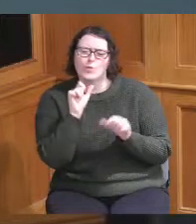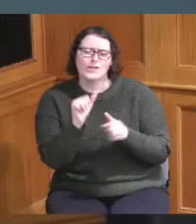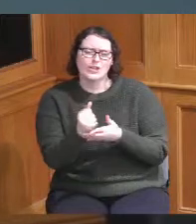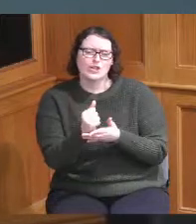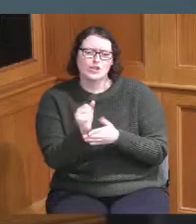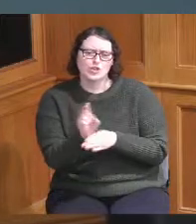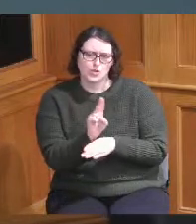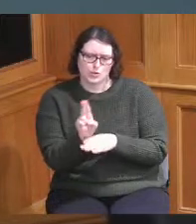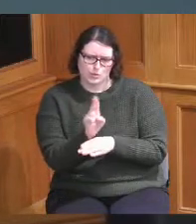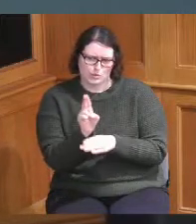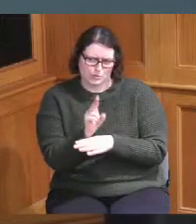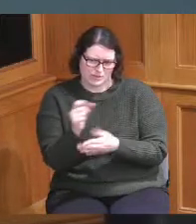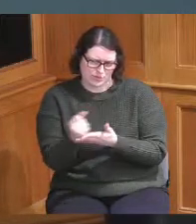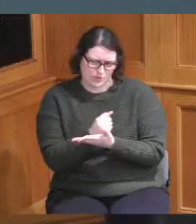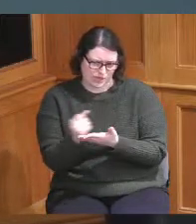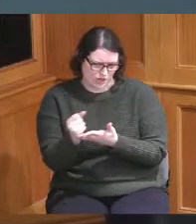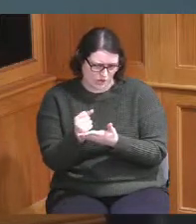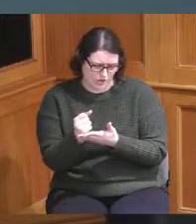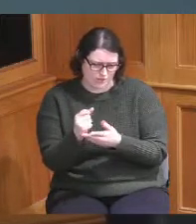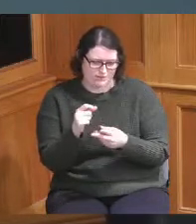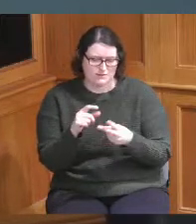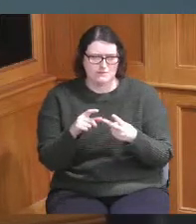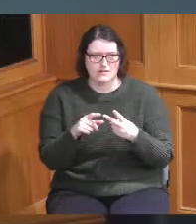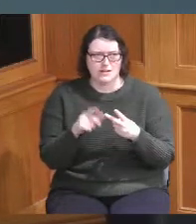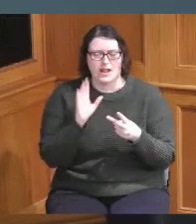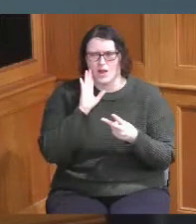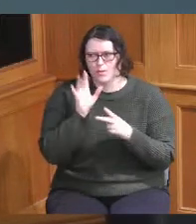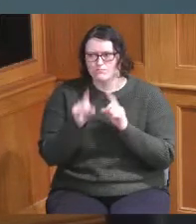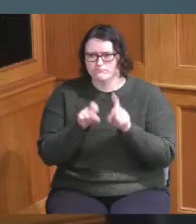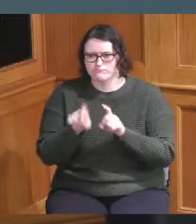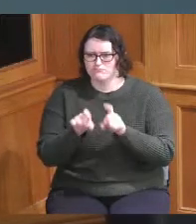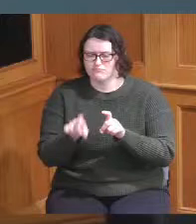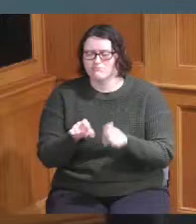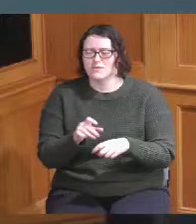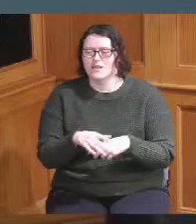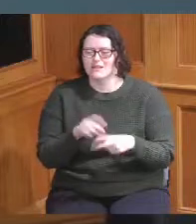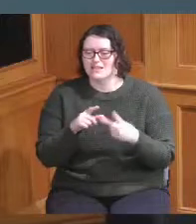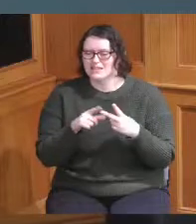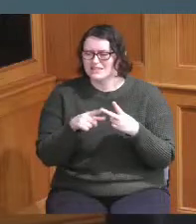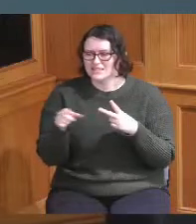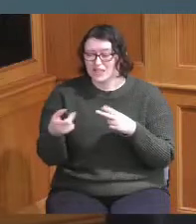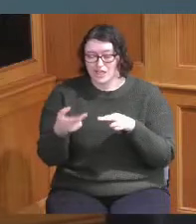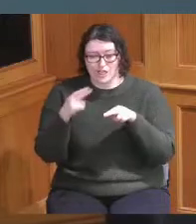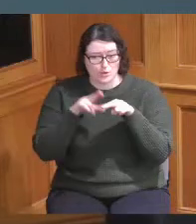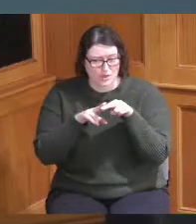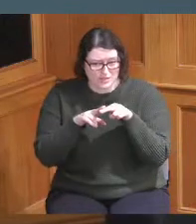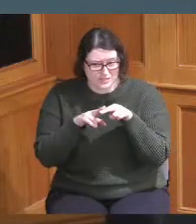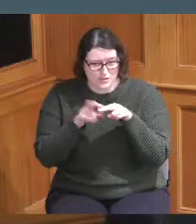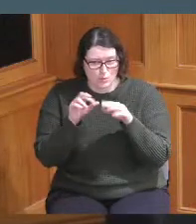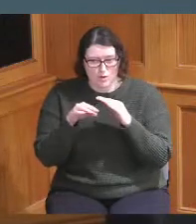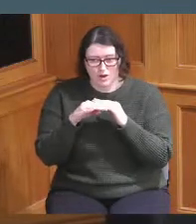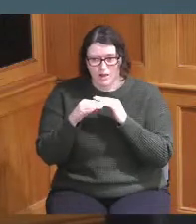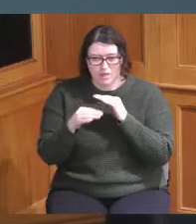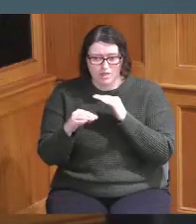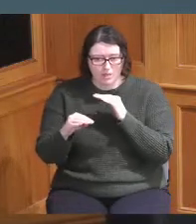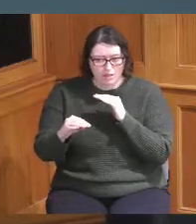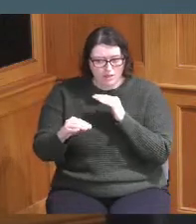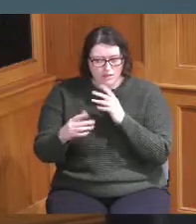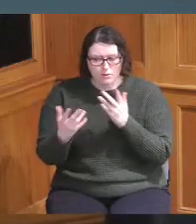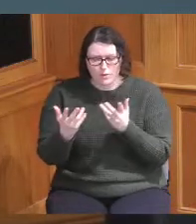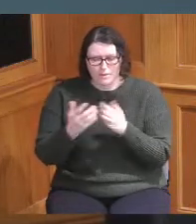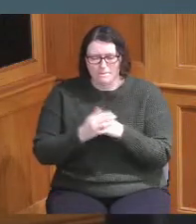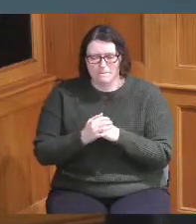credit cards and whether or not, and I'm going to continue to ask this question, is this an increase on the amount that's been